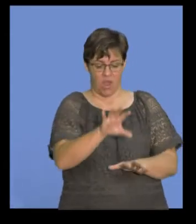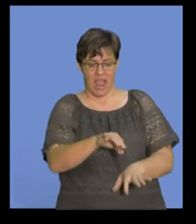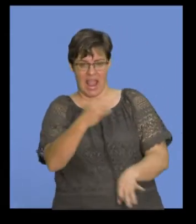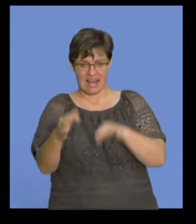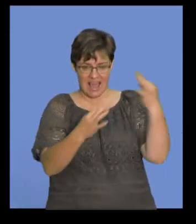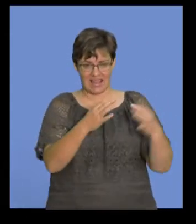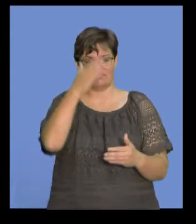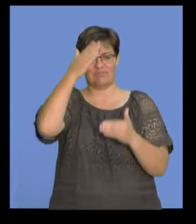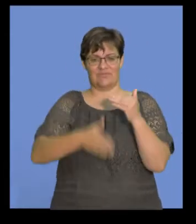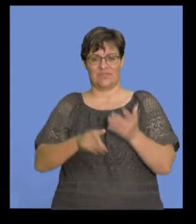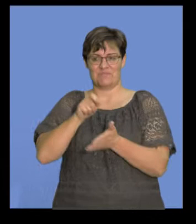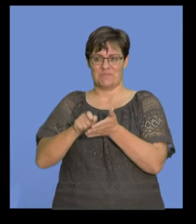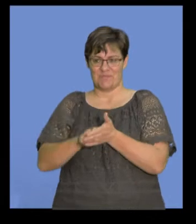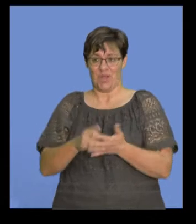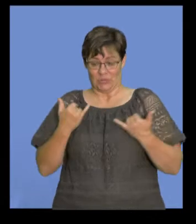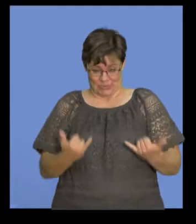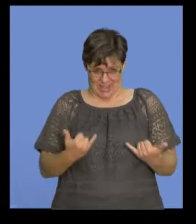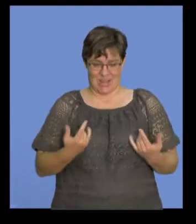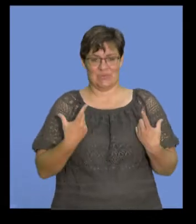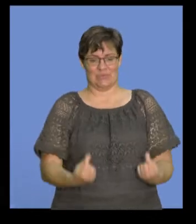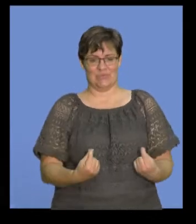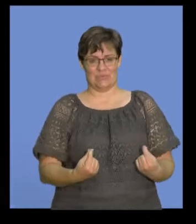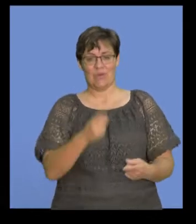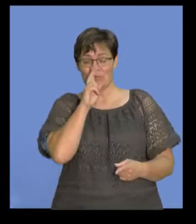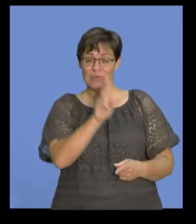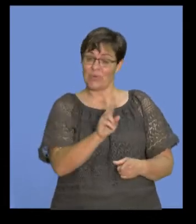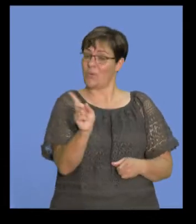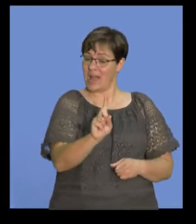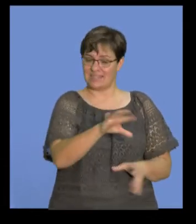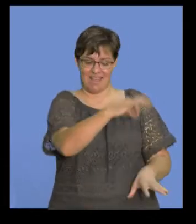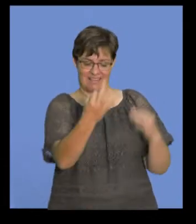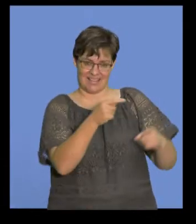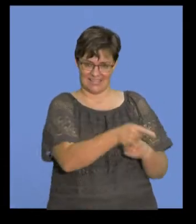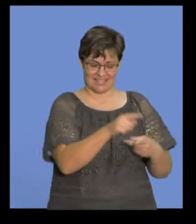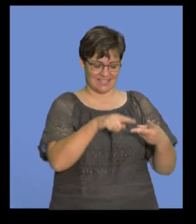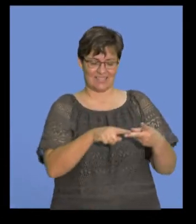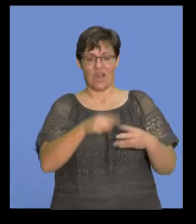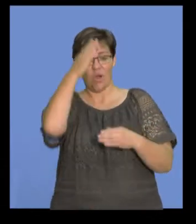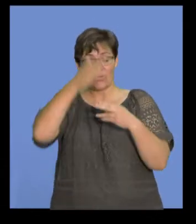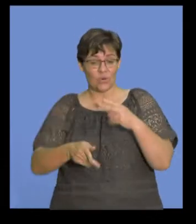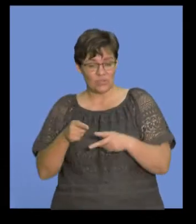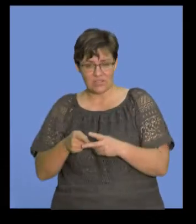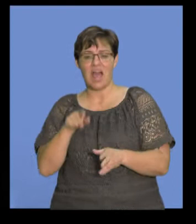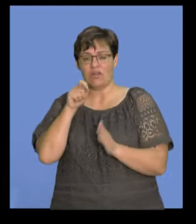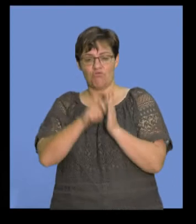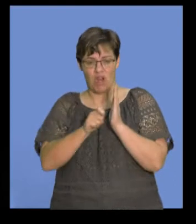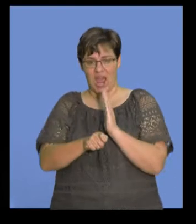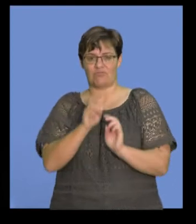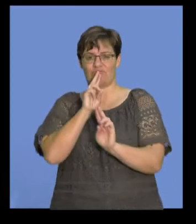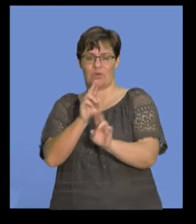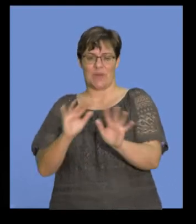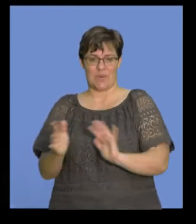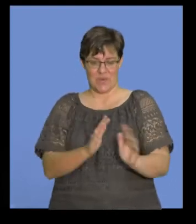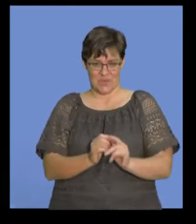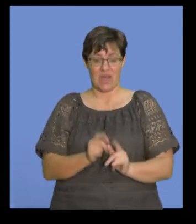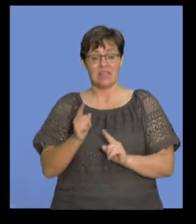analyze and conclude. And so this is where we are today. We're looking at the analysis and conclusion, as well as writing your reports